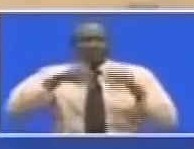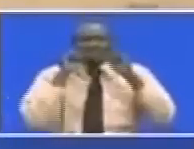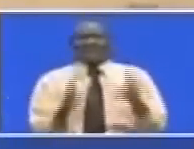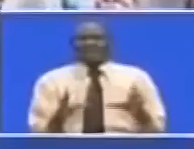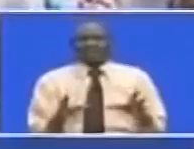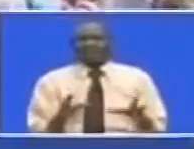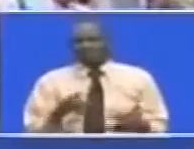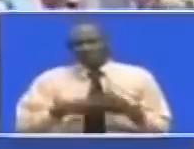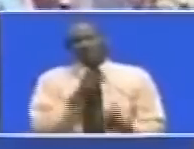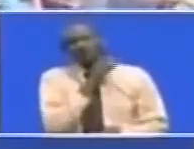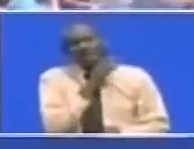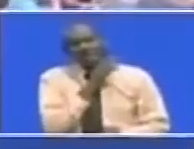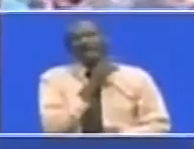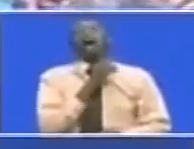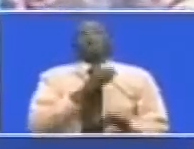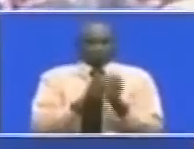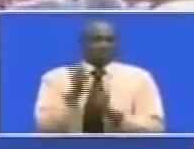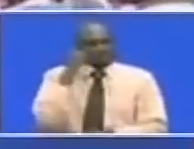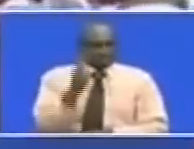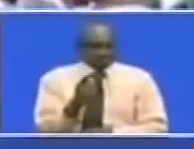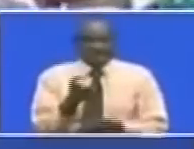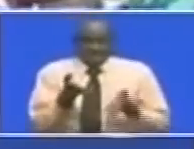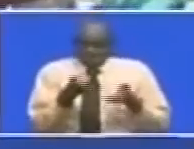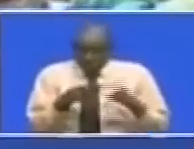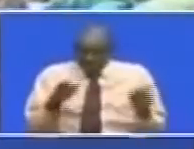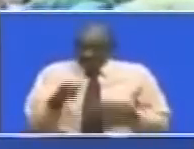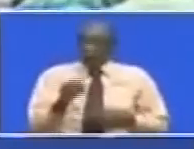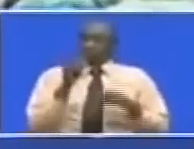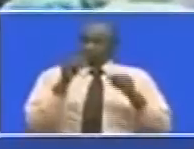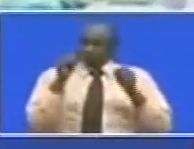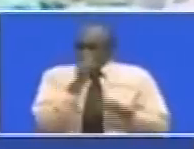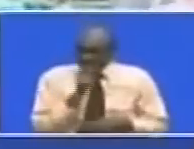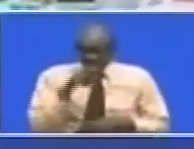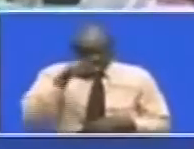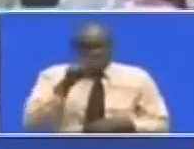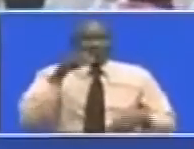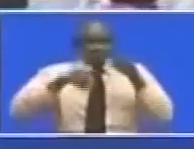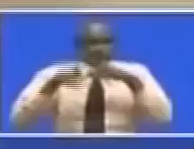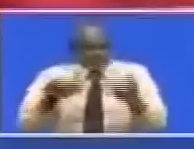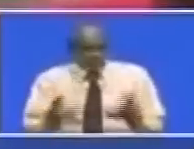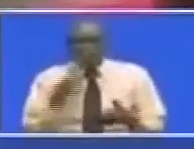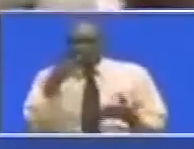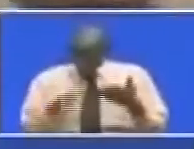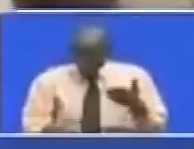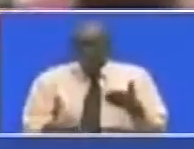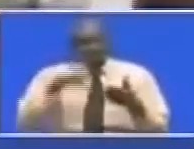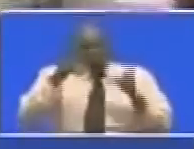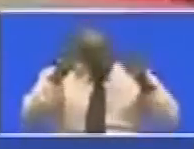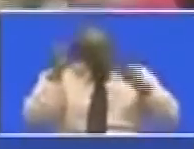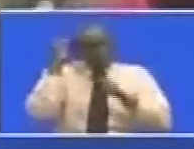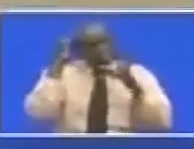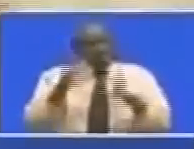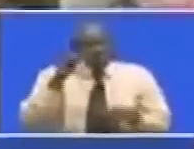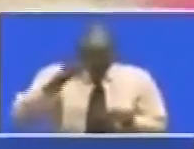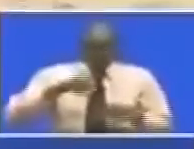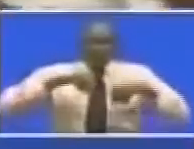afu tunaweza kulalamika. The clear voting patterns in Tanzania have been beneficial and have ensured that the politicians stick to the issue, as